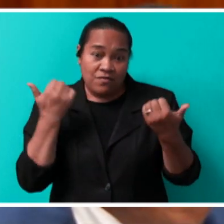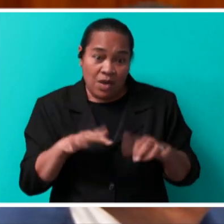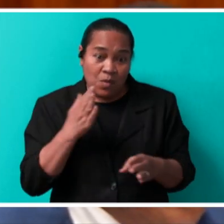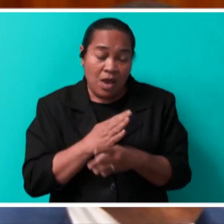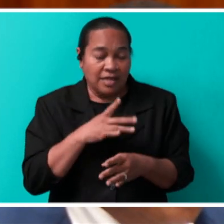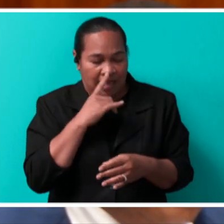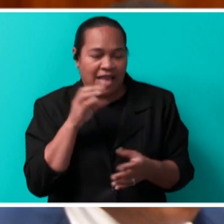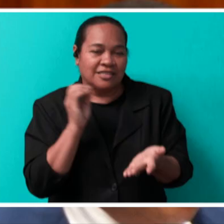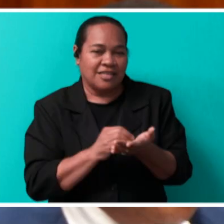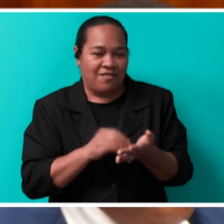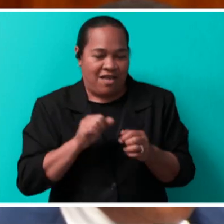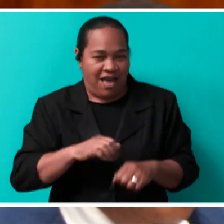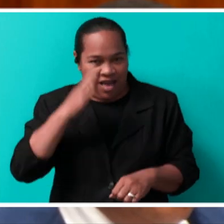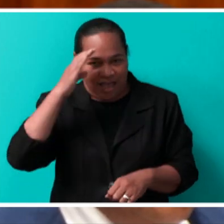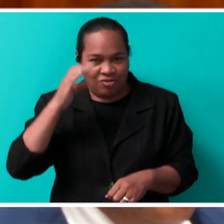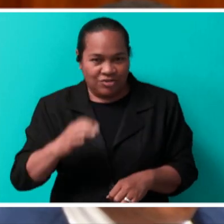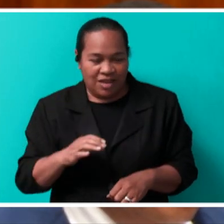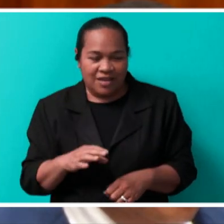years. Mr. Speaker, sir,